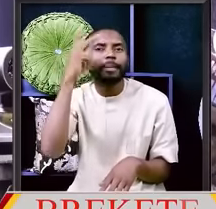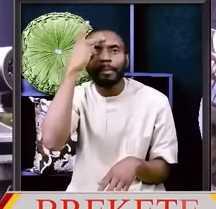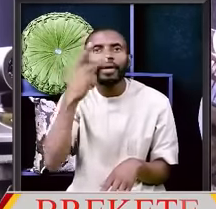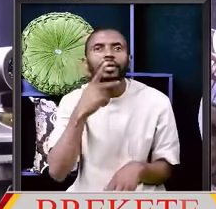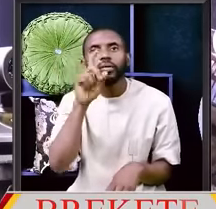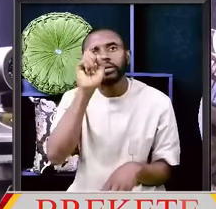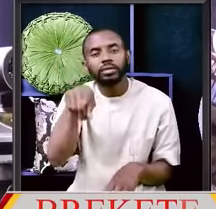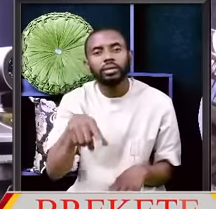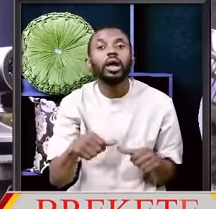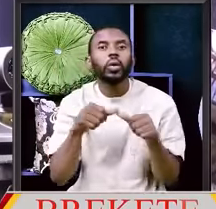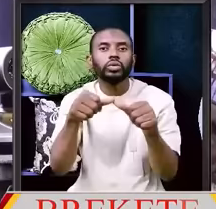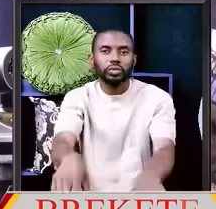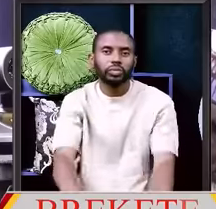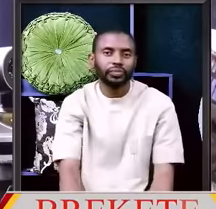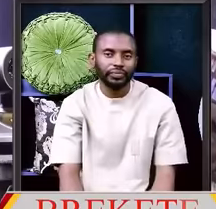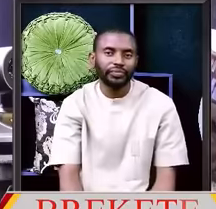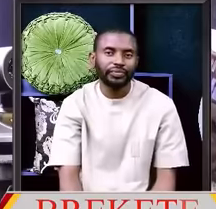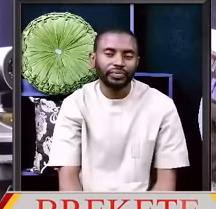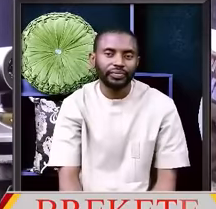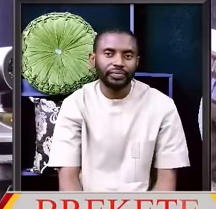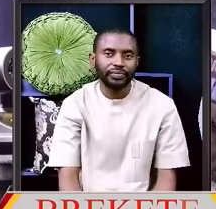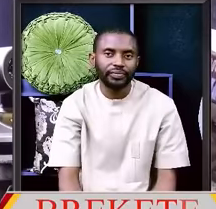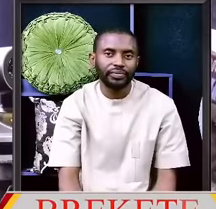parents? Continue.